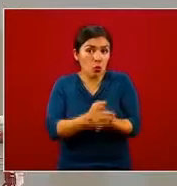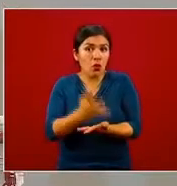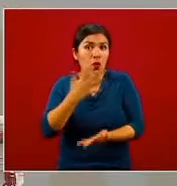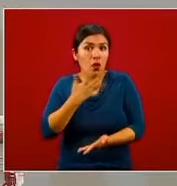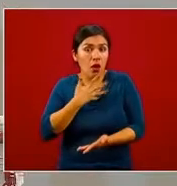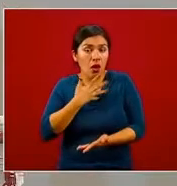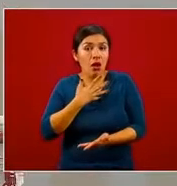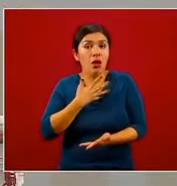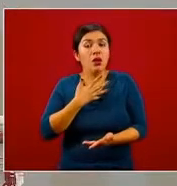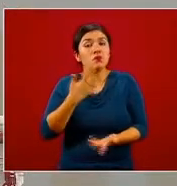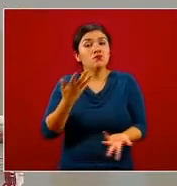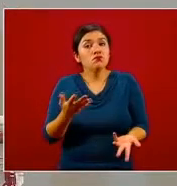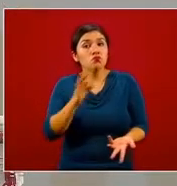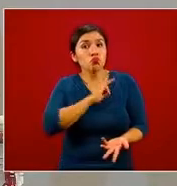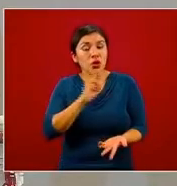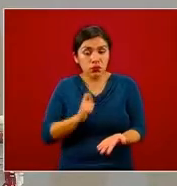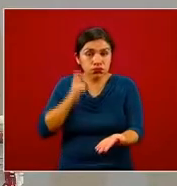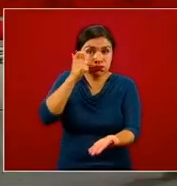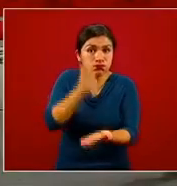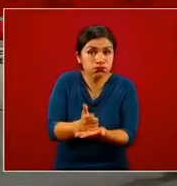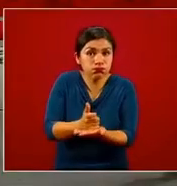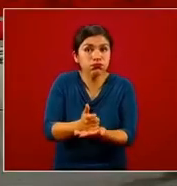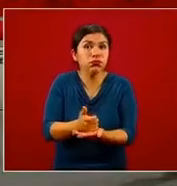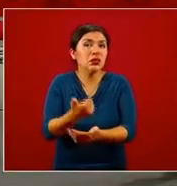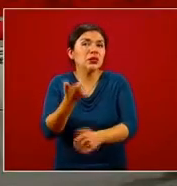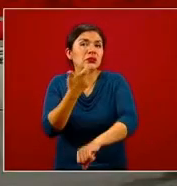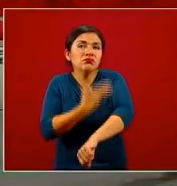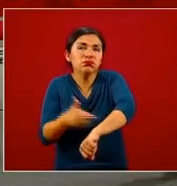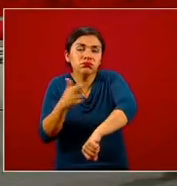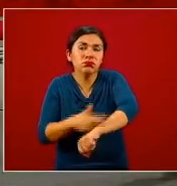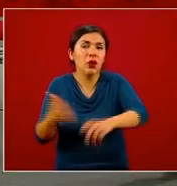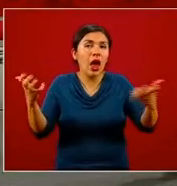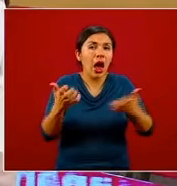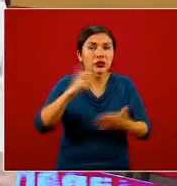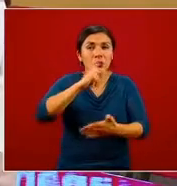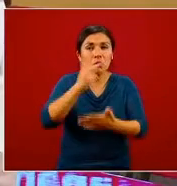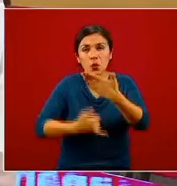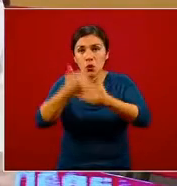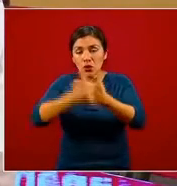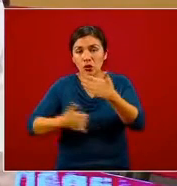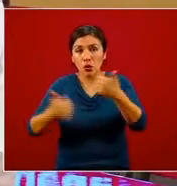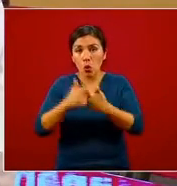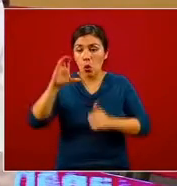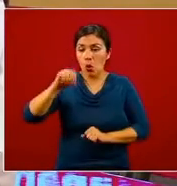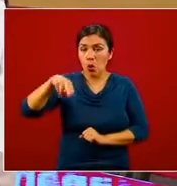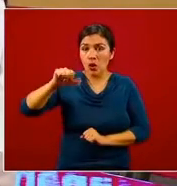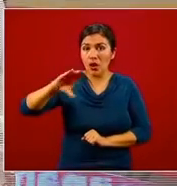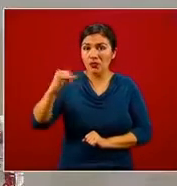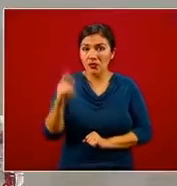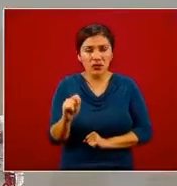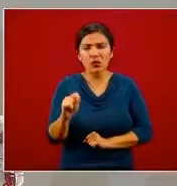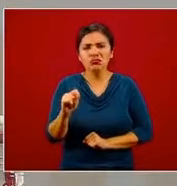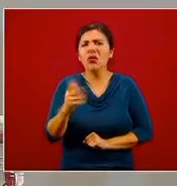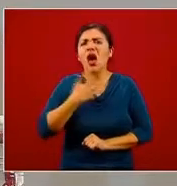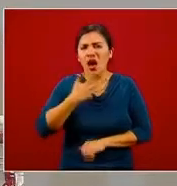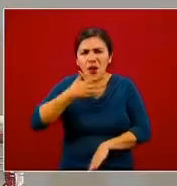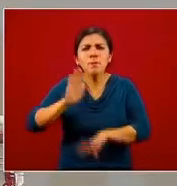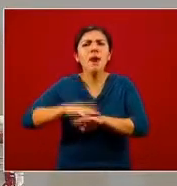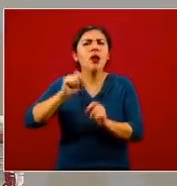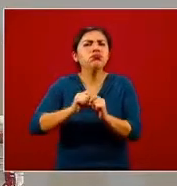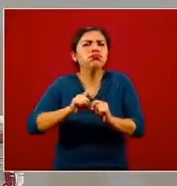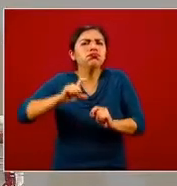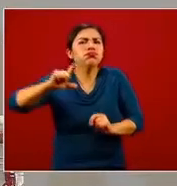To the federal government, this is clear, and so there should be no concerns about that. So not only have